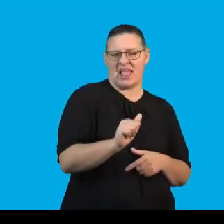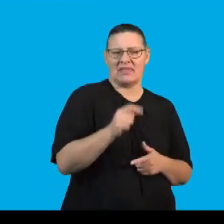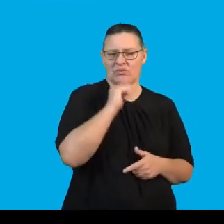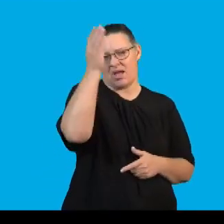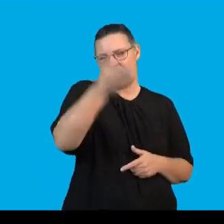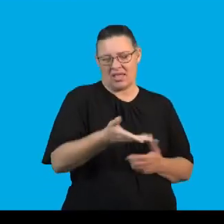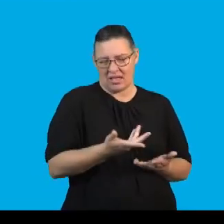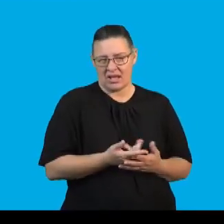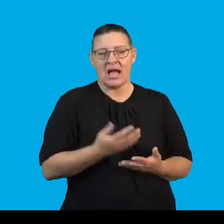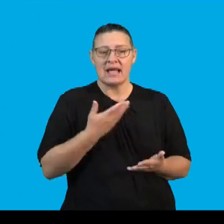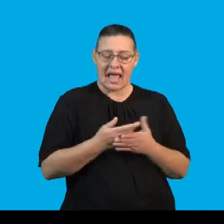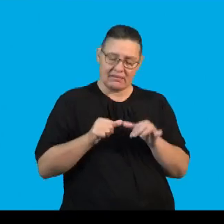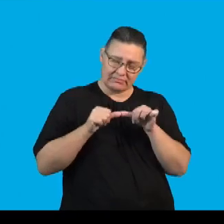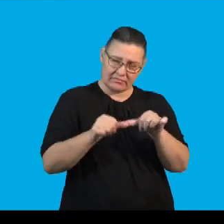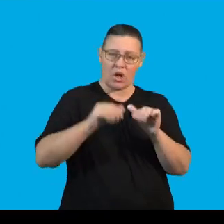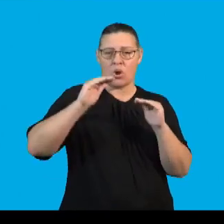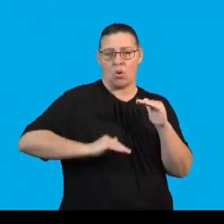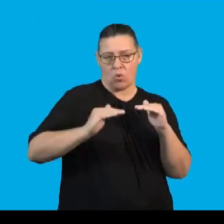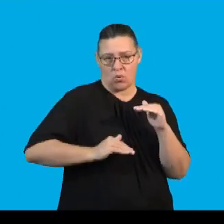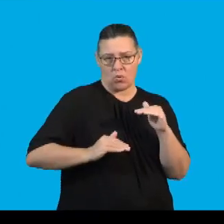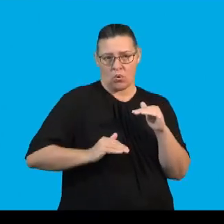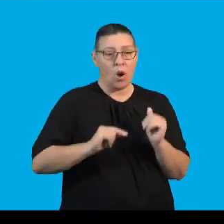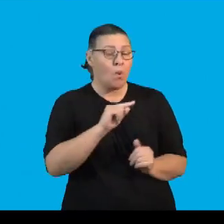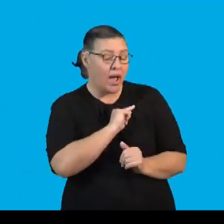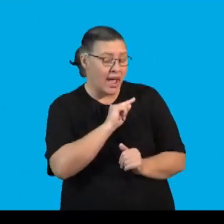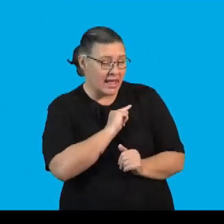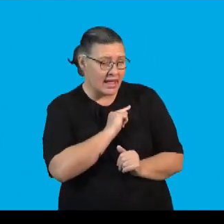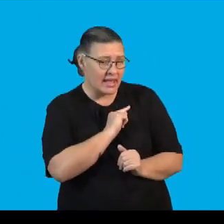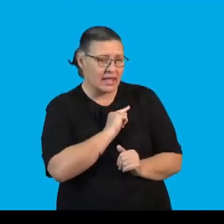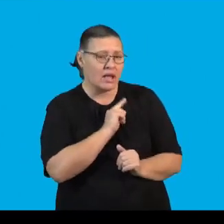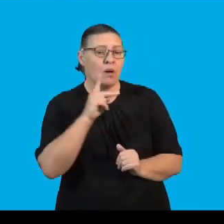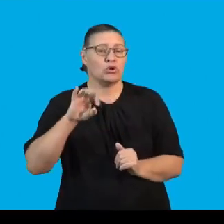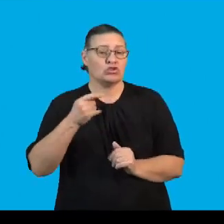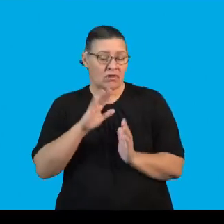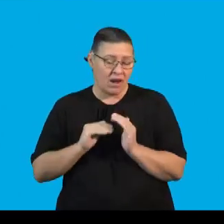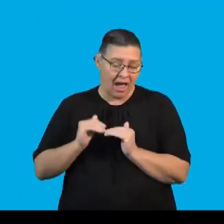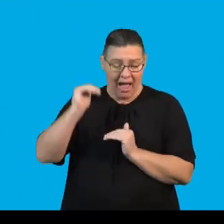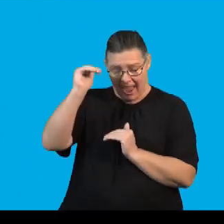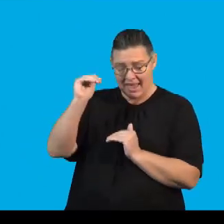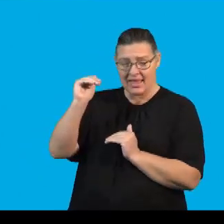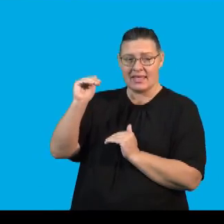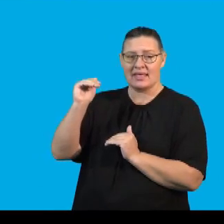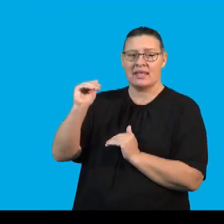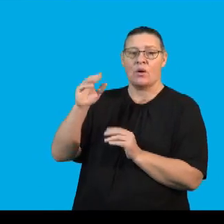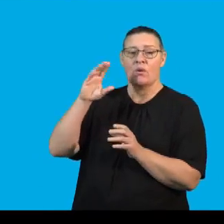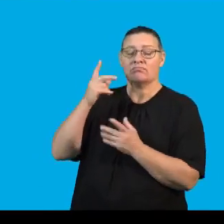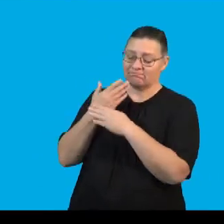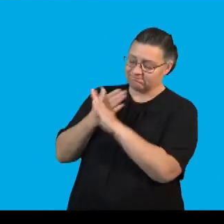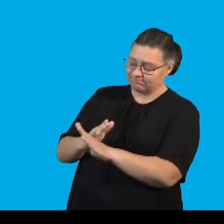That is why there's a slash here. Will remain low because high progesterone